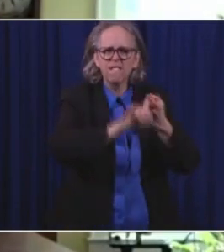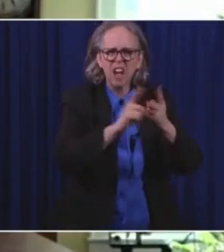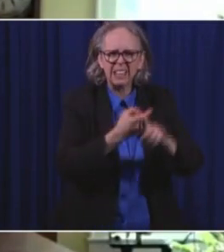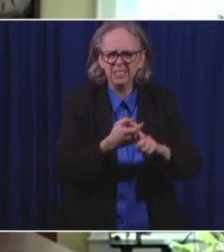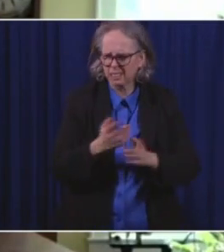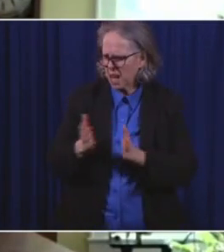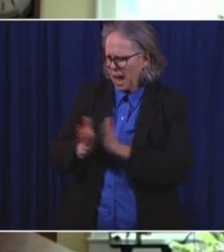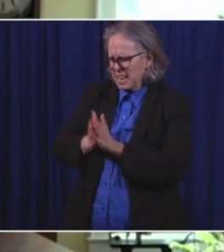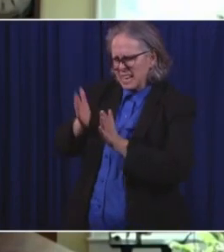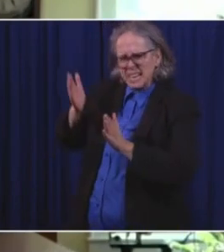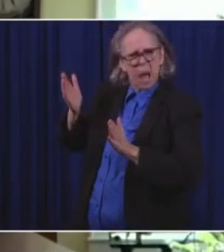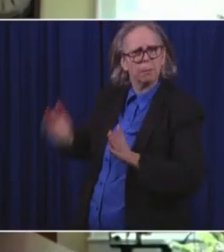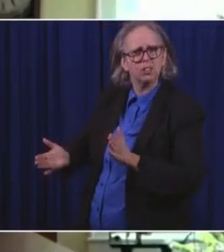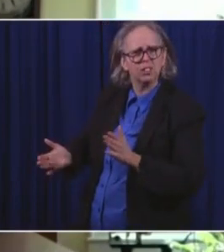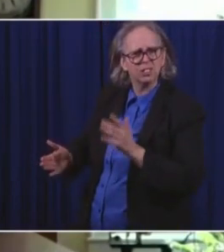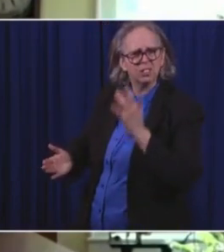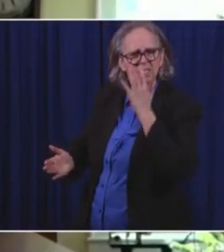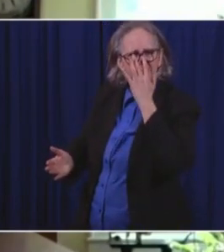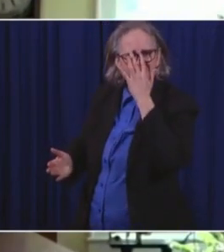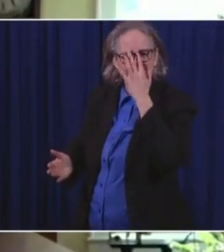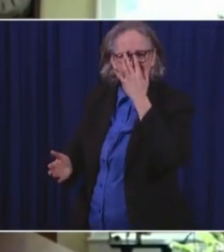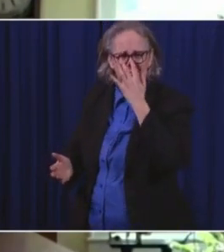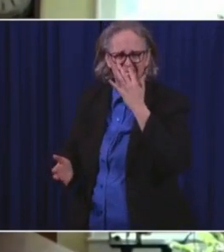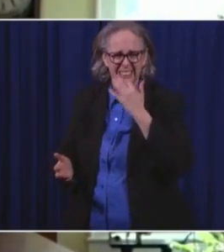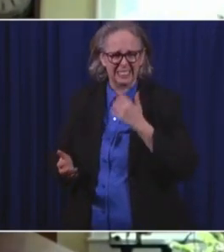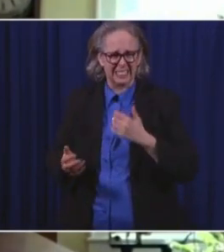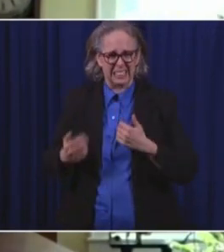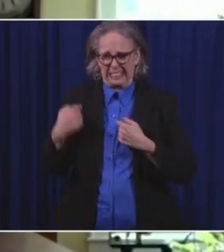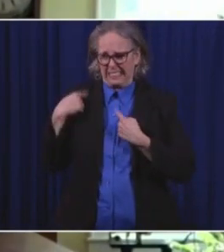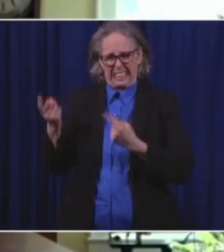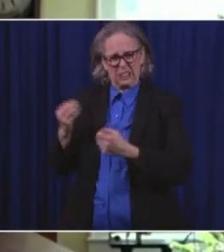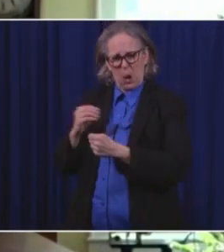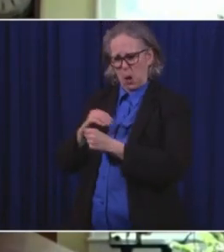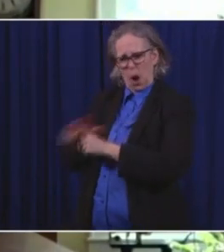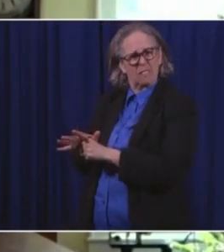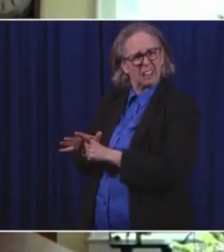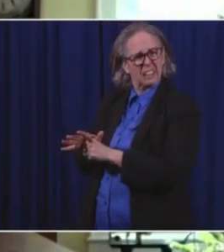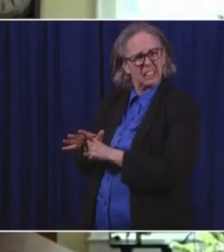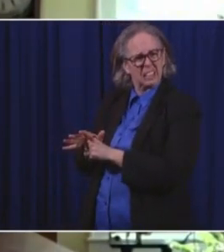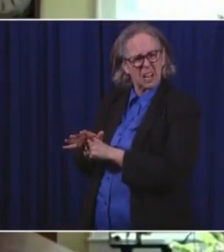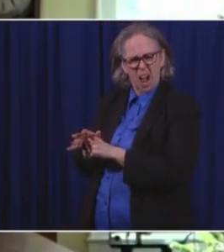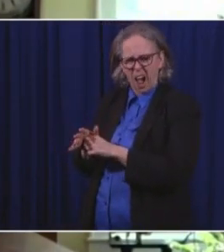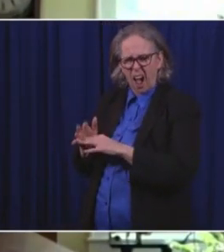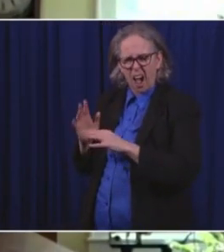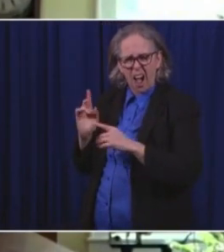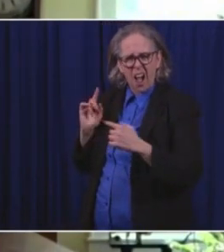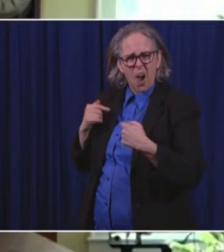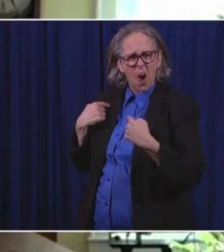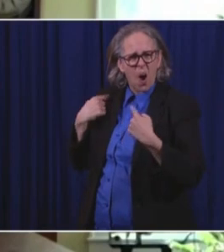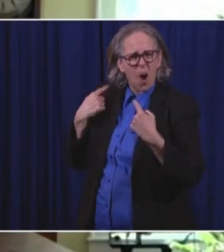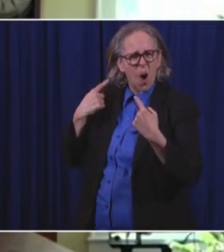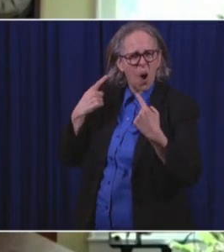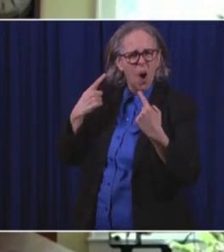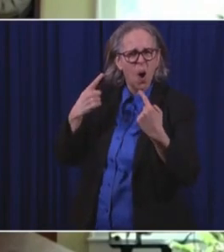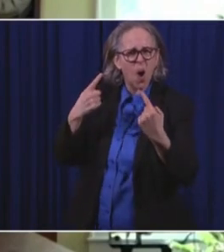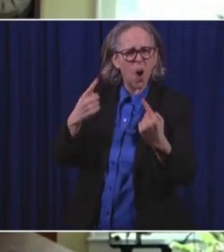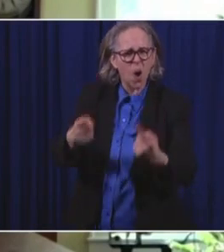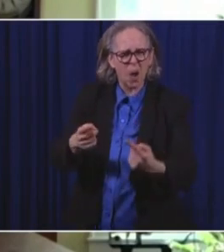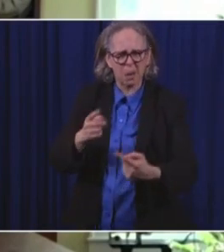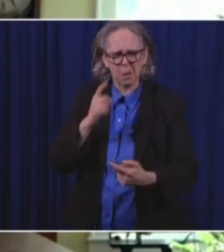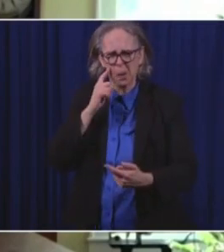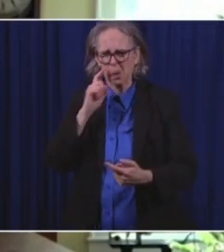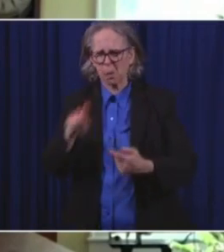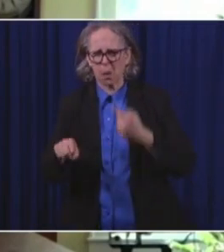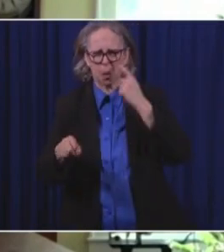pandemic started, that nearly 3 out of every 10 people served by these food banks has never done this before, has